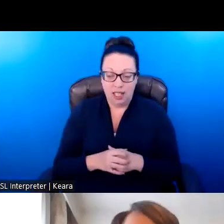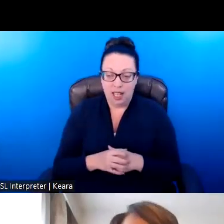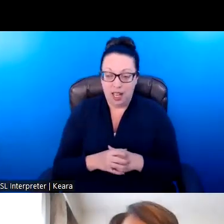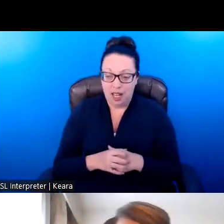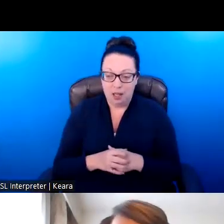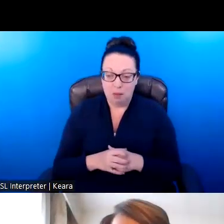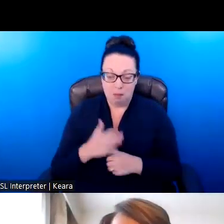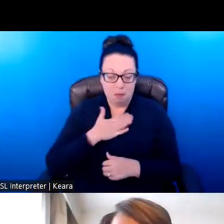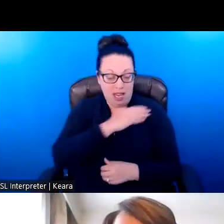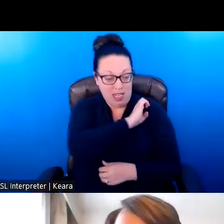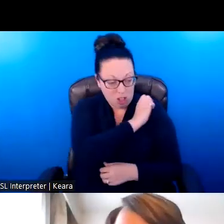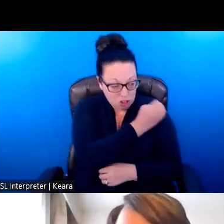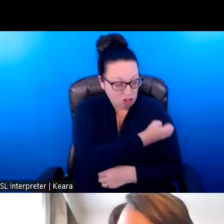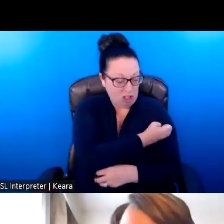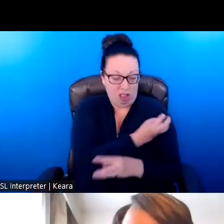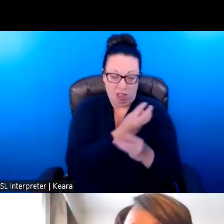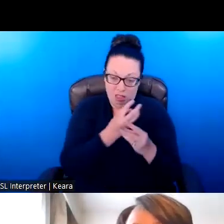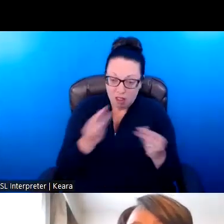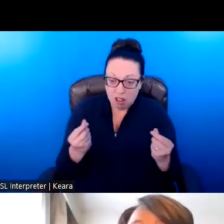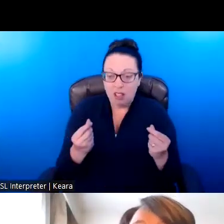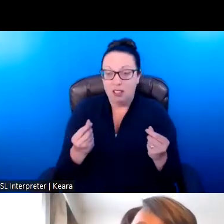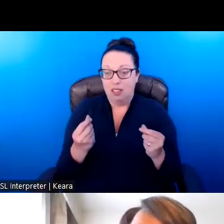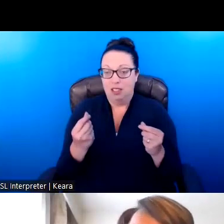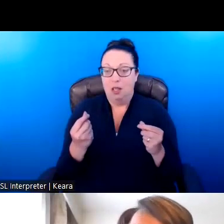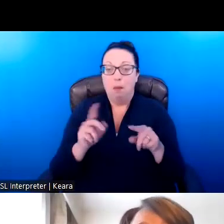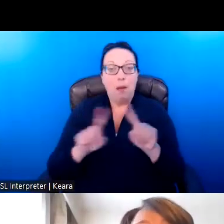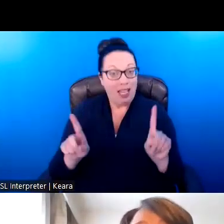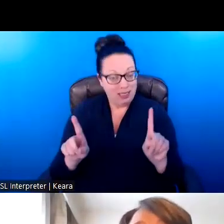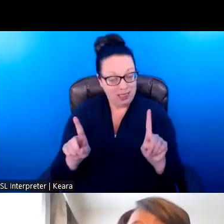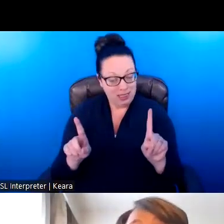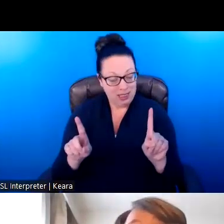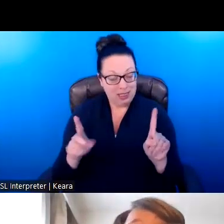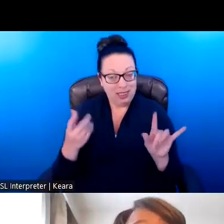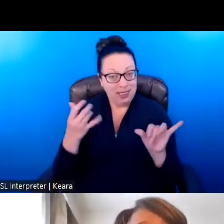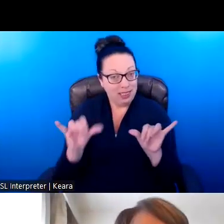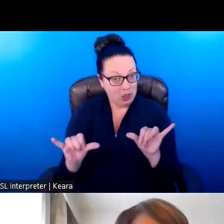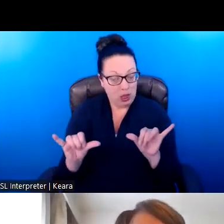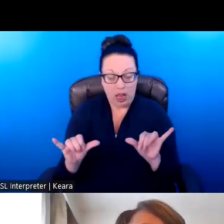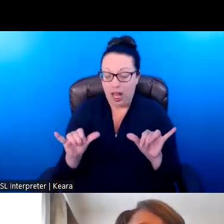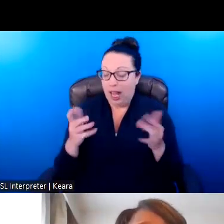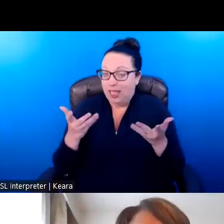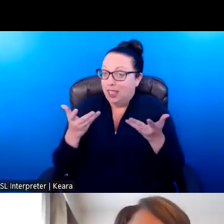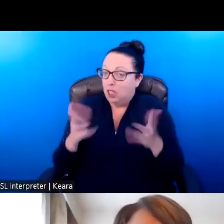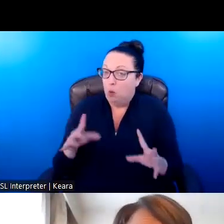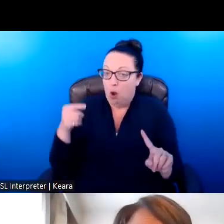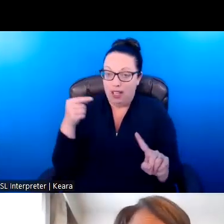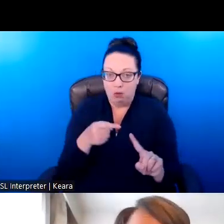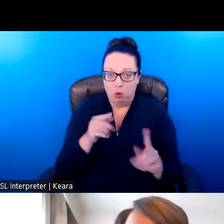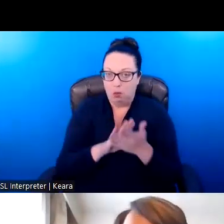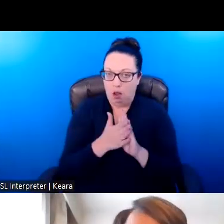zaps me of my energy and everything. So, but however, I did not want him just to be